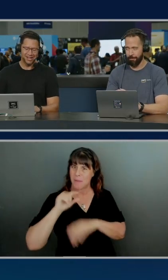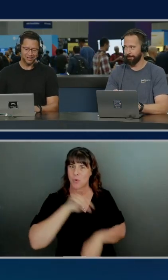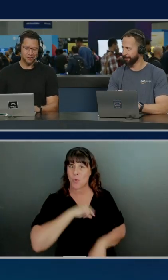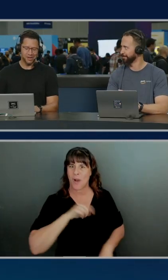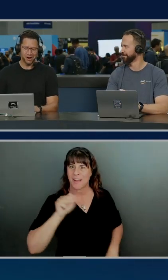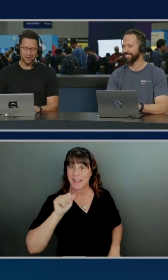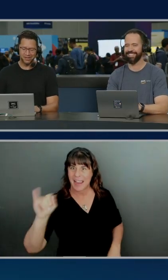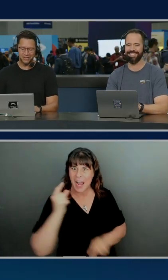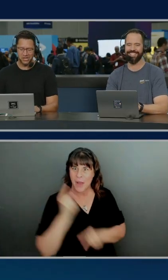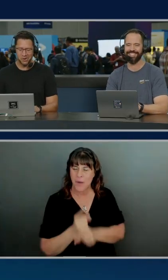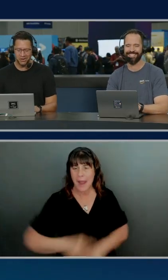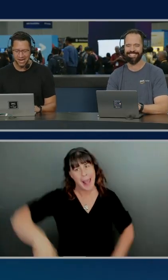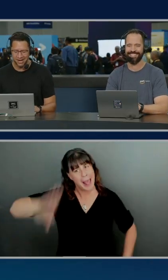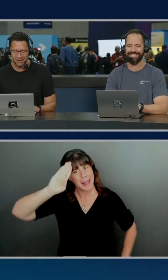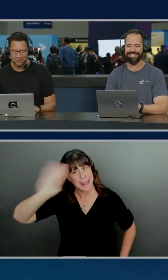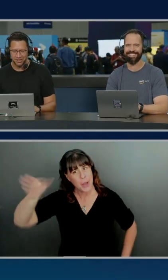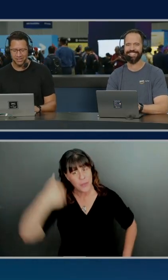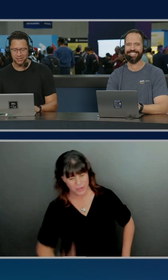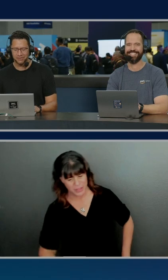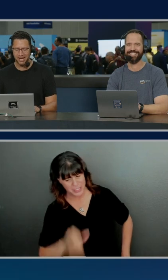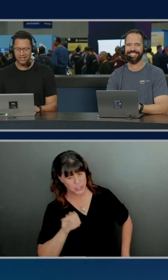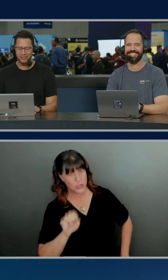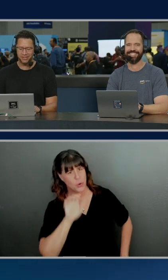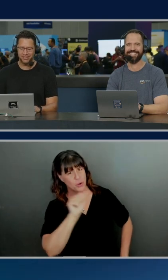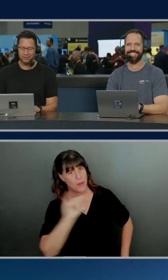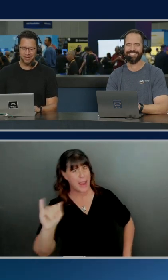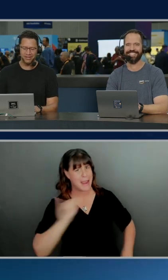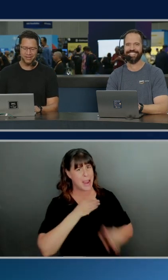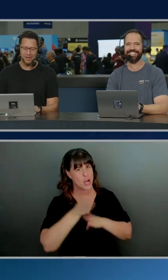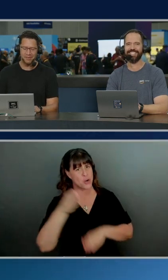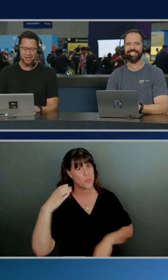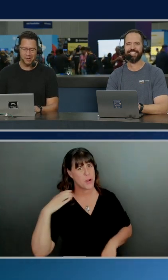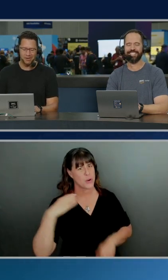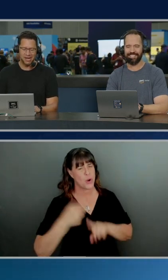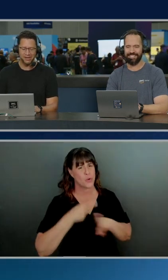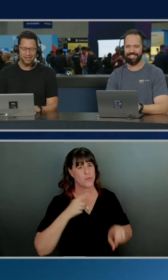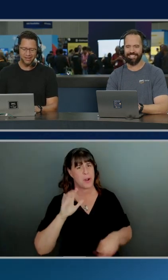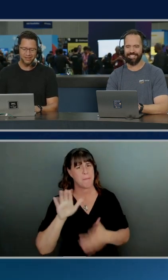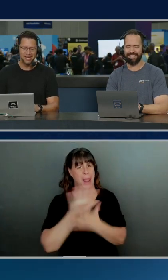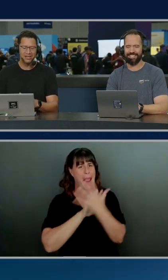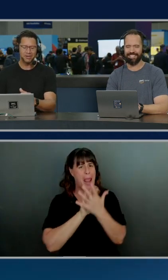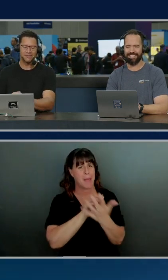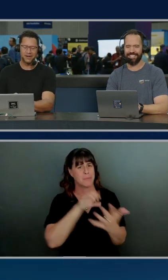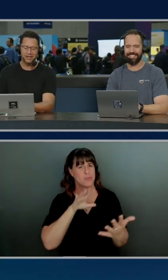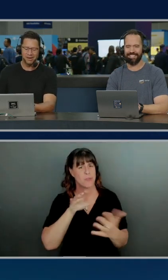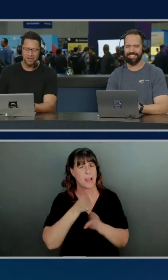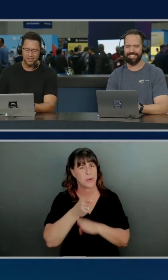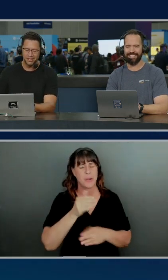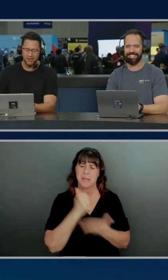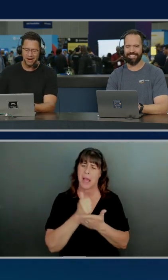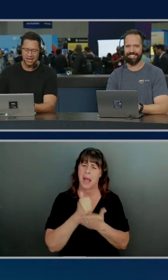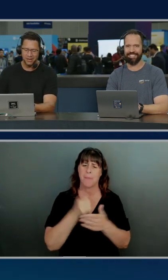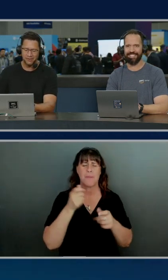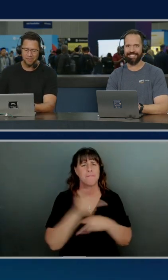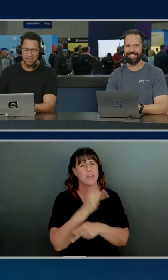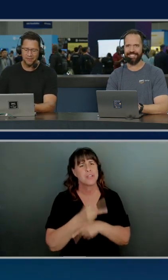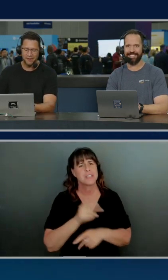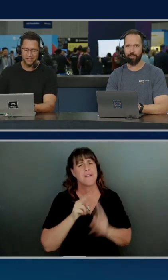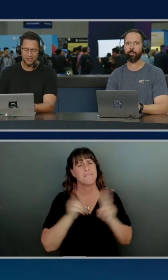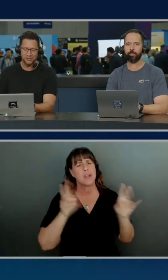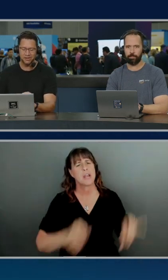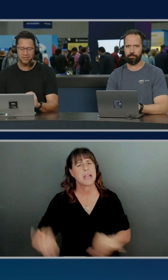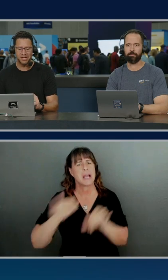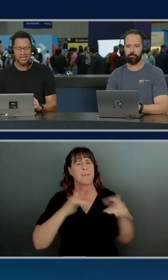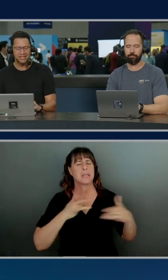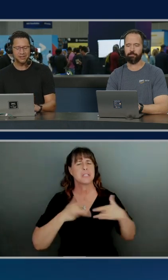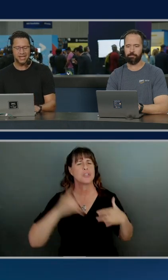like, hello there. This is Joe, your AI career coach from Adstra Careers. I'm happy to help you navigate this. You raise a very common concern that I hear from many